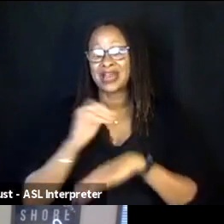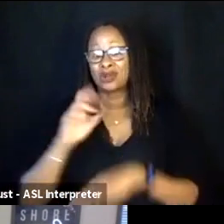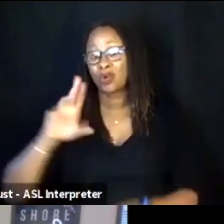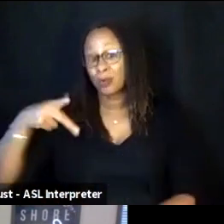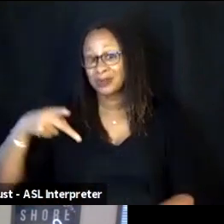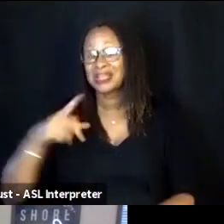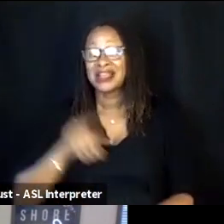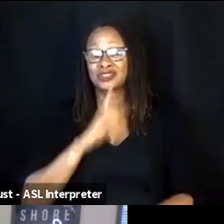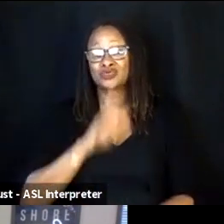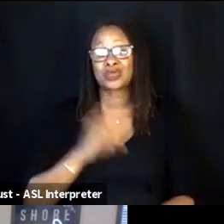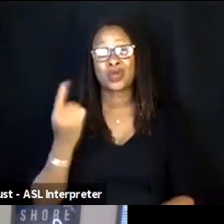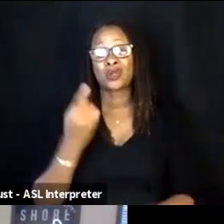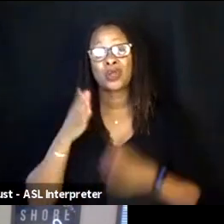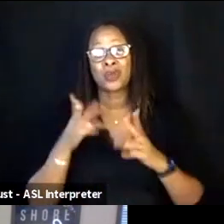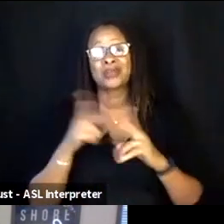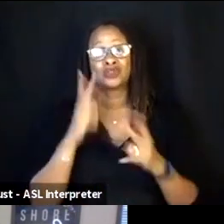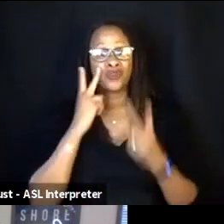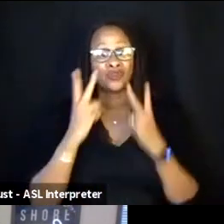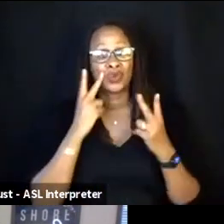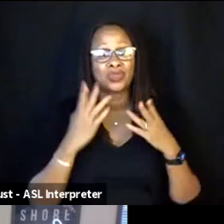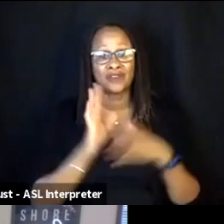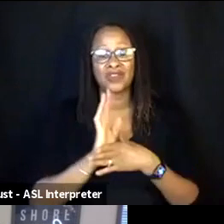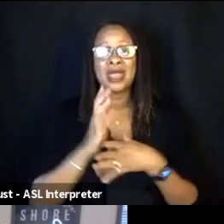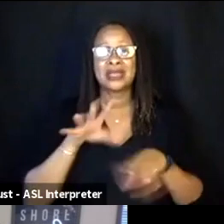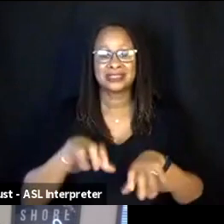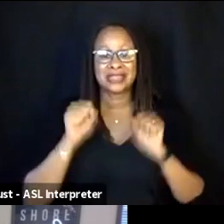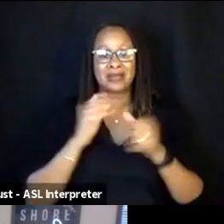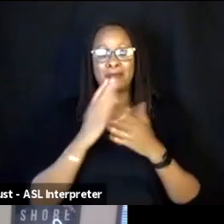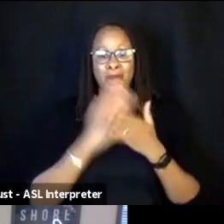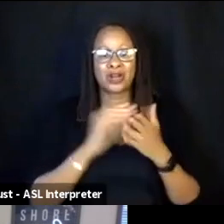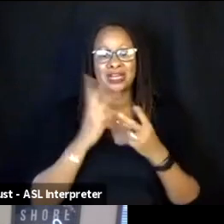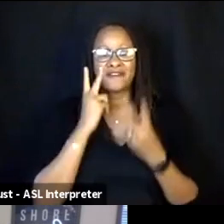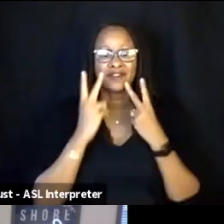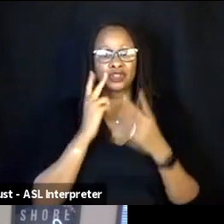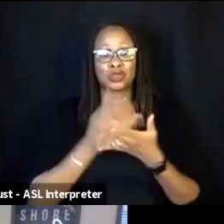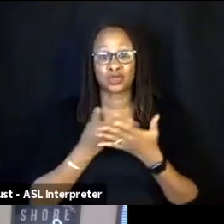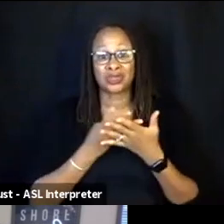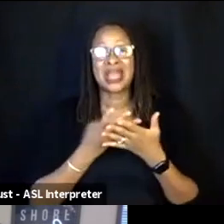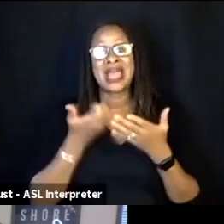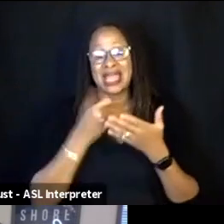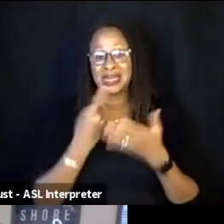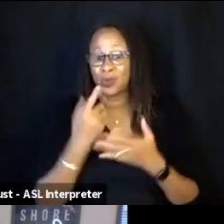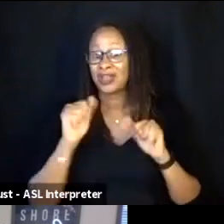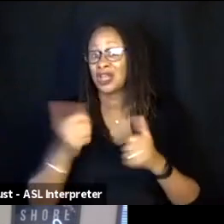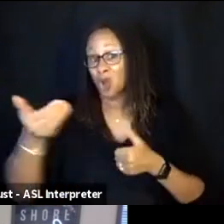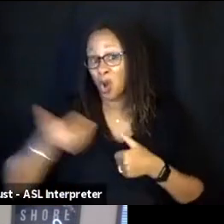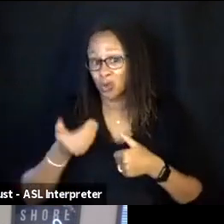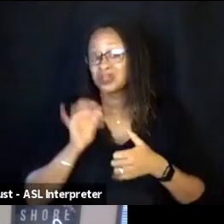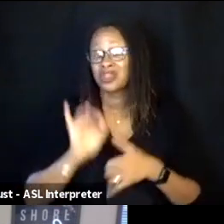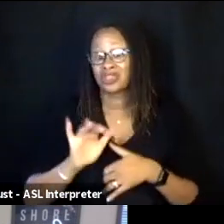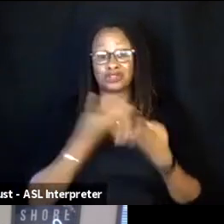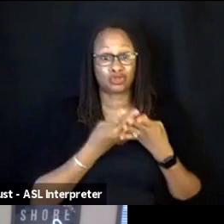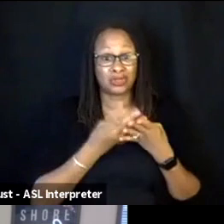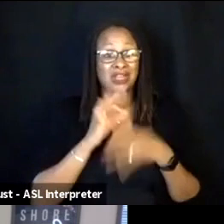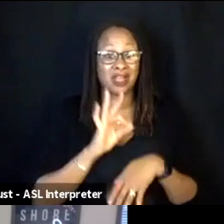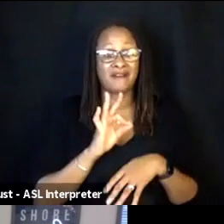this is really the only way to view the film, is to take part in a virtual screening, and anyone can host their own screening of the film, which